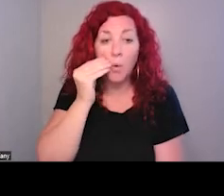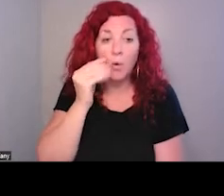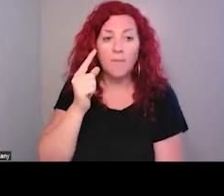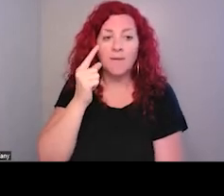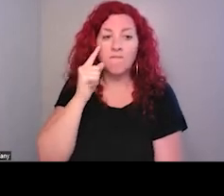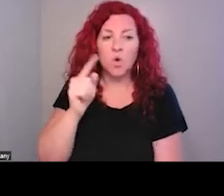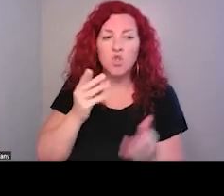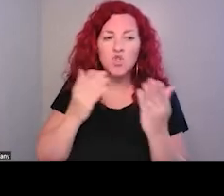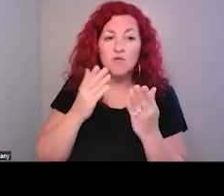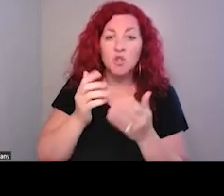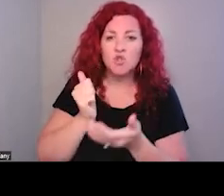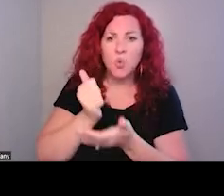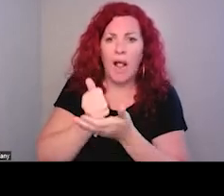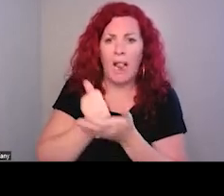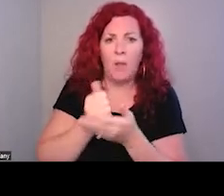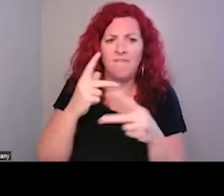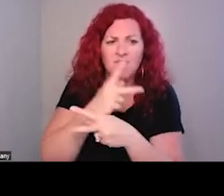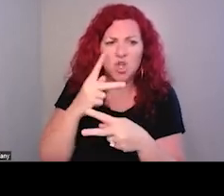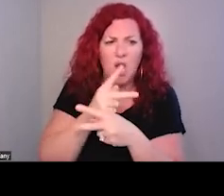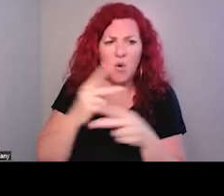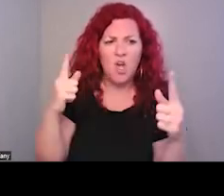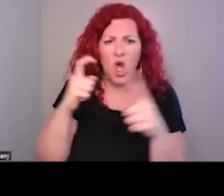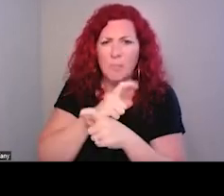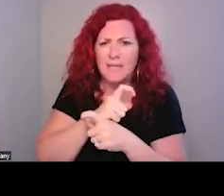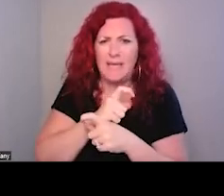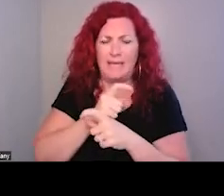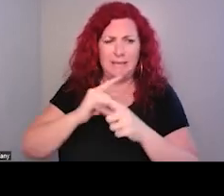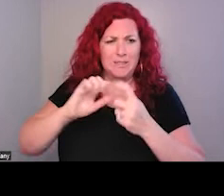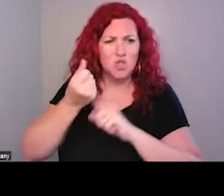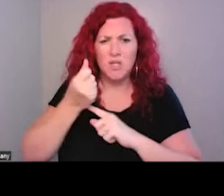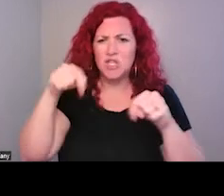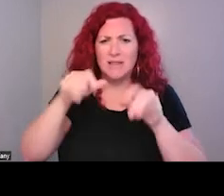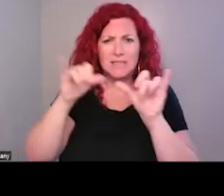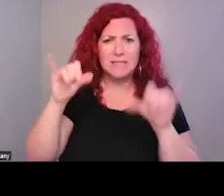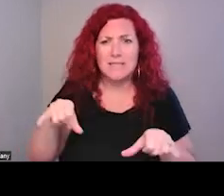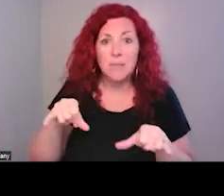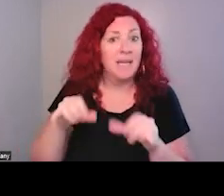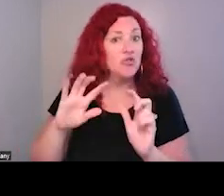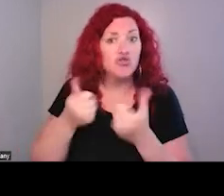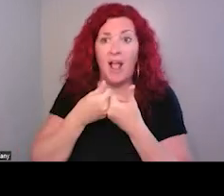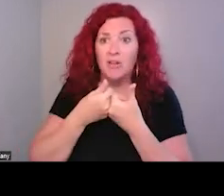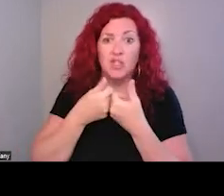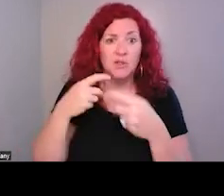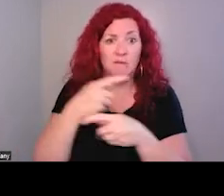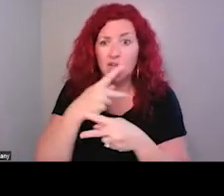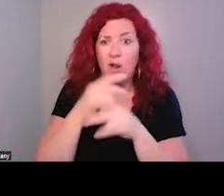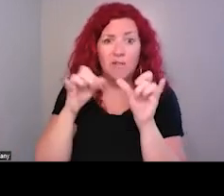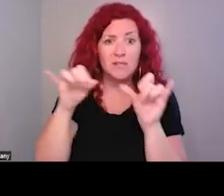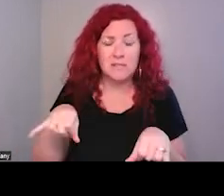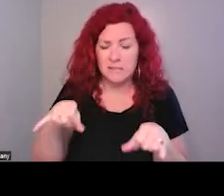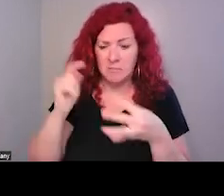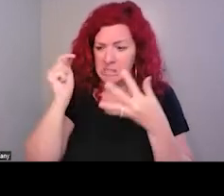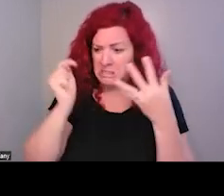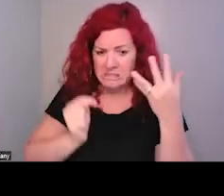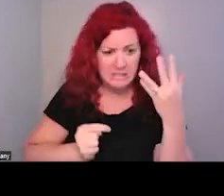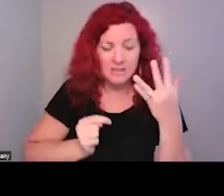help jump through complicated hoops in the system. It's so hard to navigate these systems, right? And so having